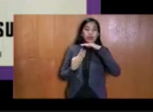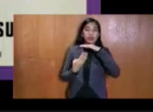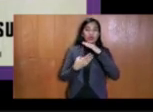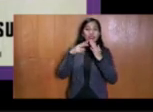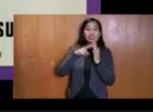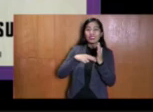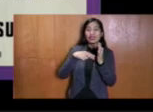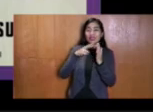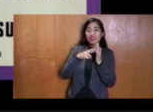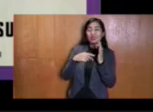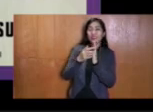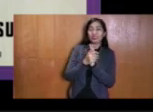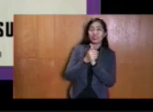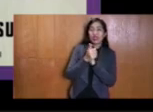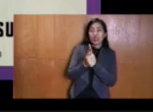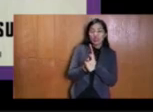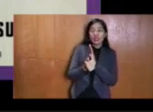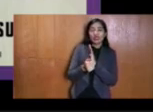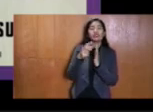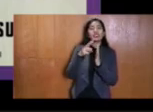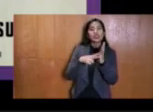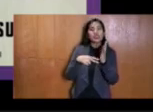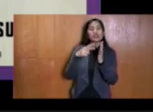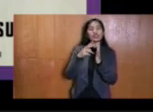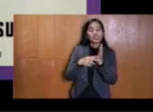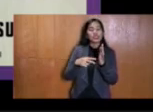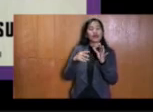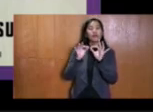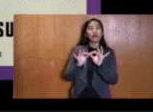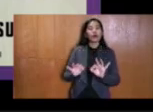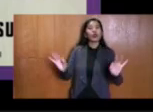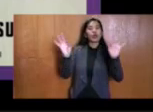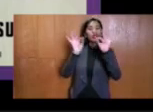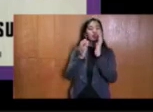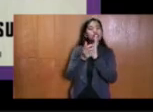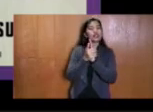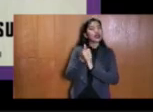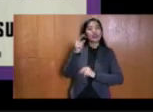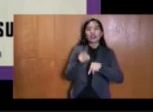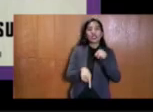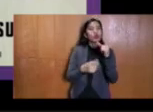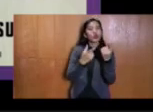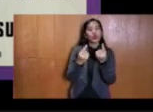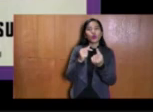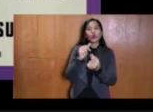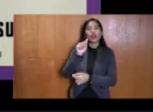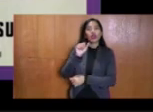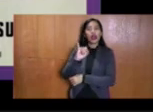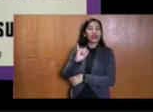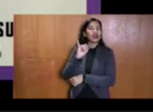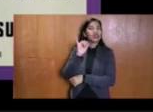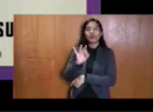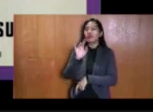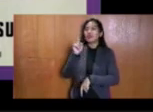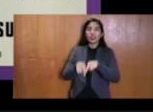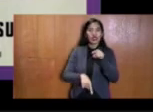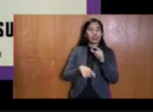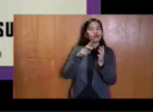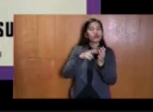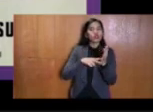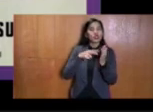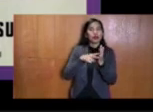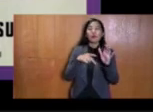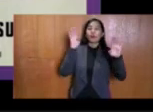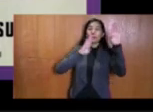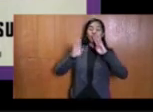reading proficiency, and reading is a gateway skill. You cannot do AI if you cannot read. And problems for the Philippines